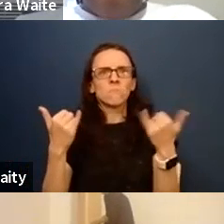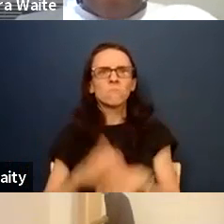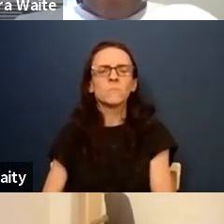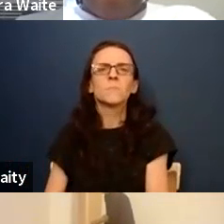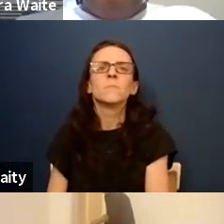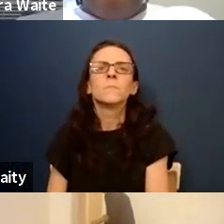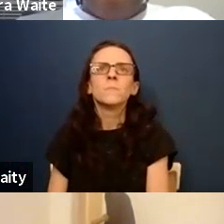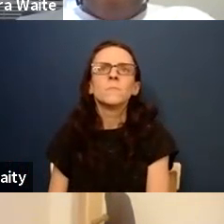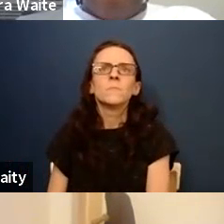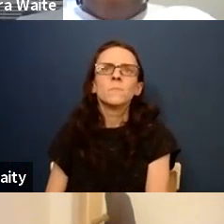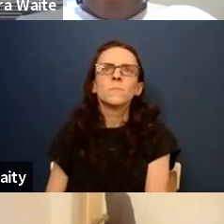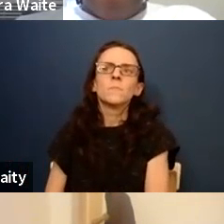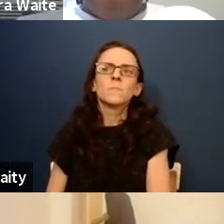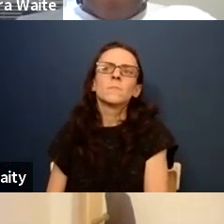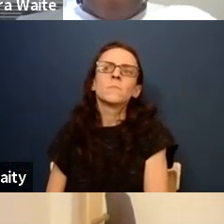So